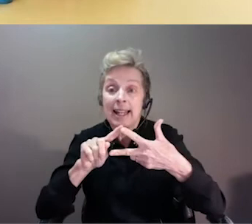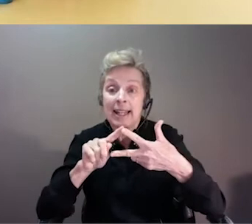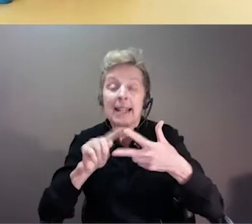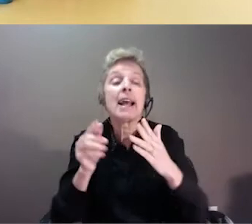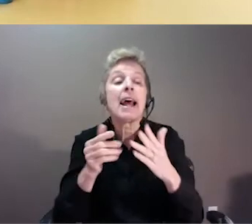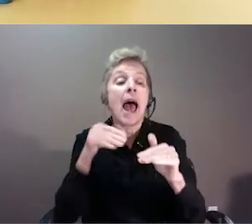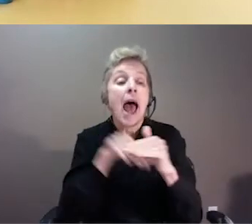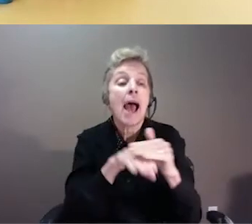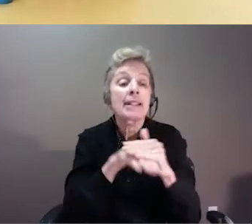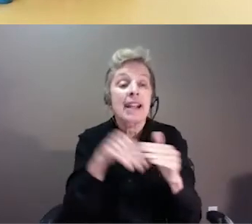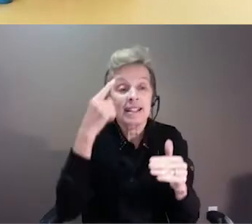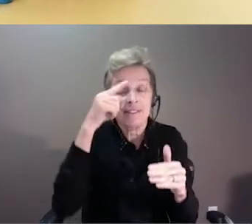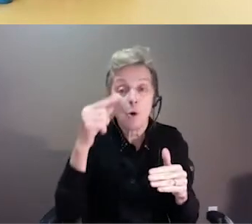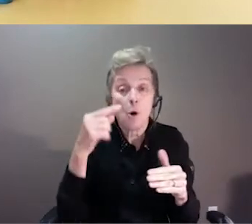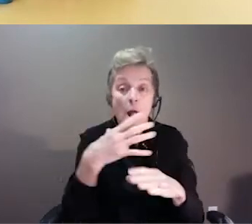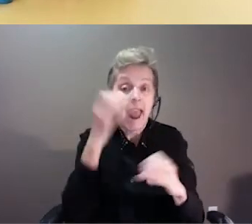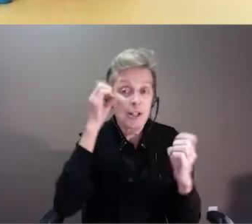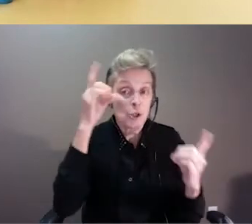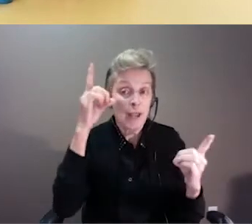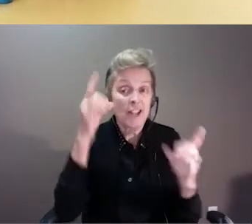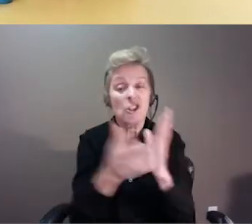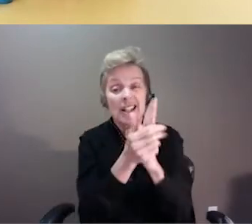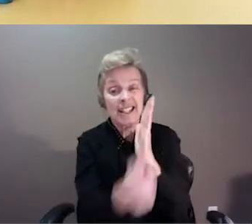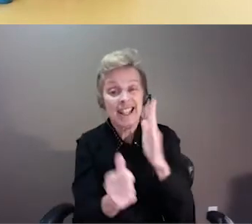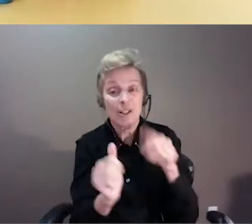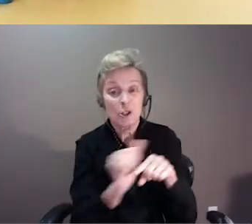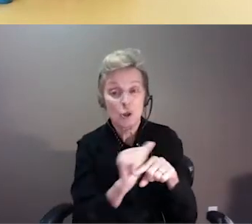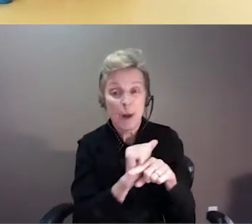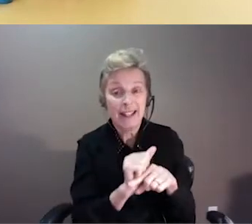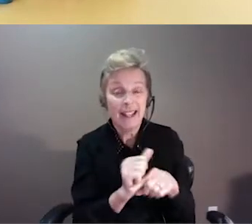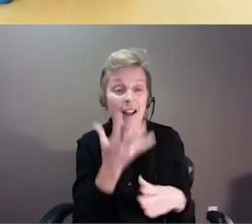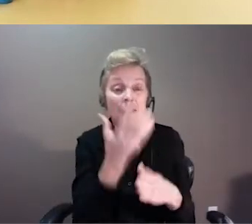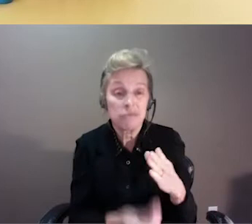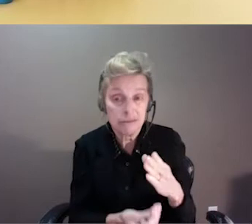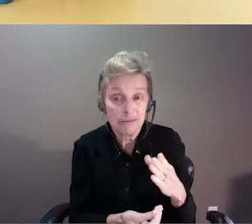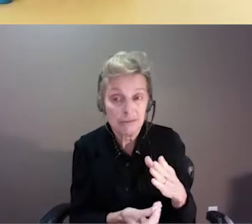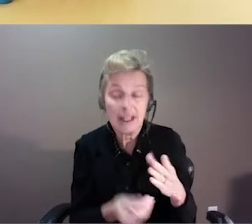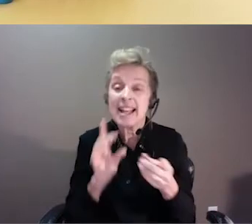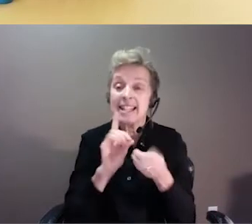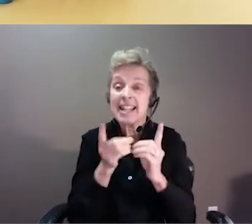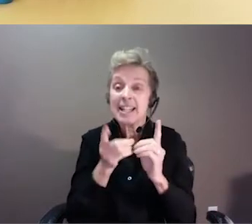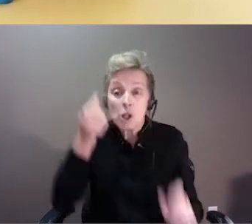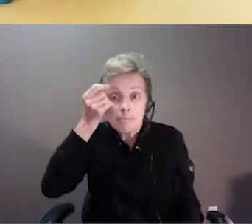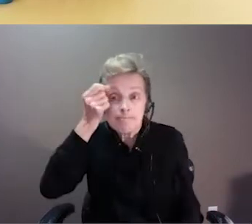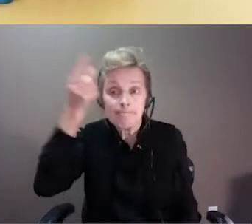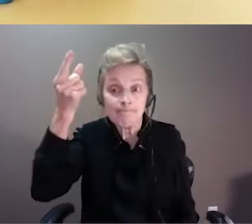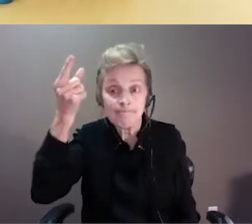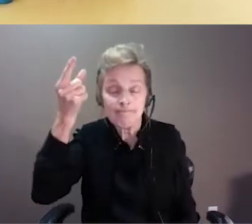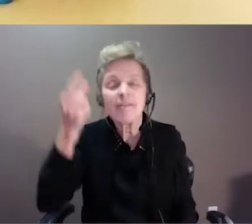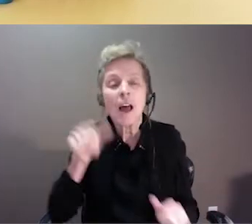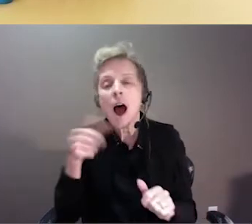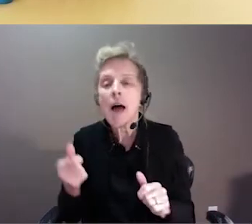to education or skills training. Our participants suggested that digital literacy, along with other soft skills,